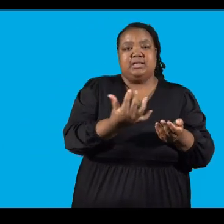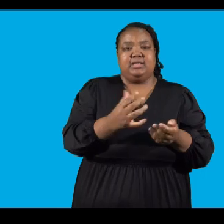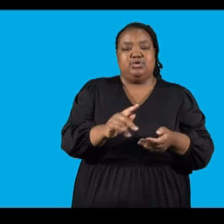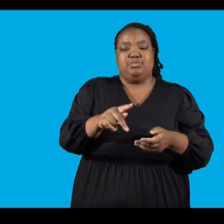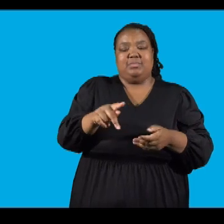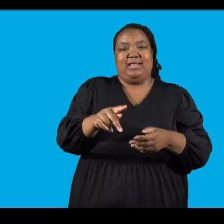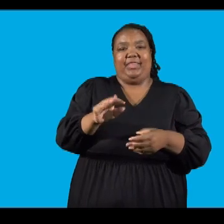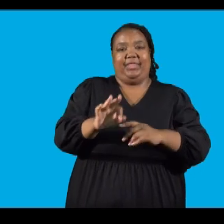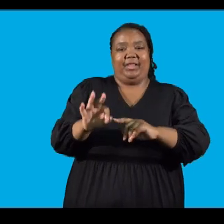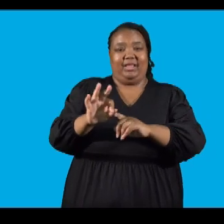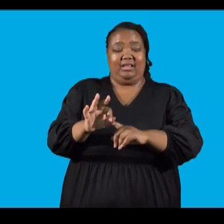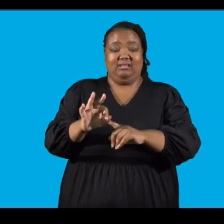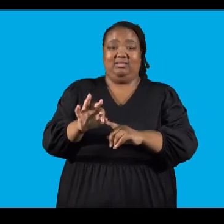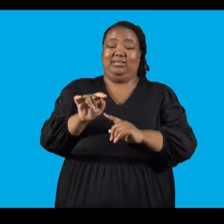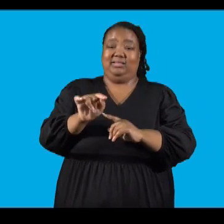P3,